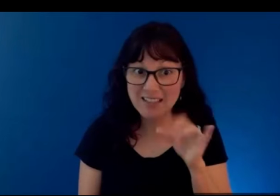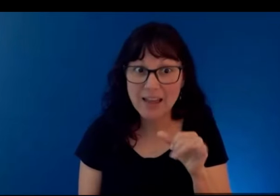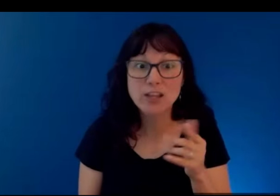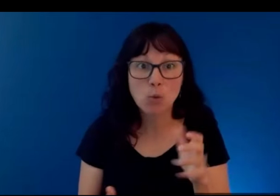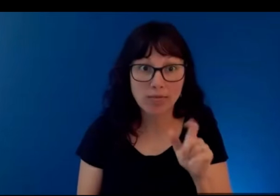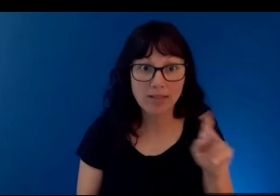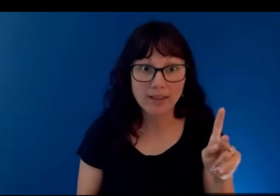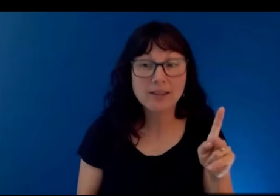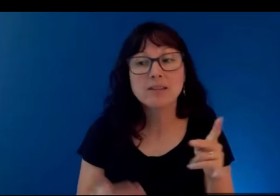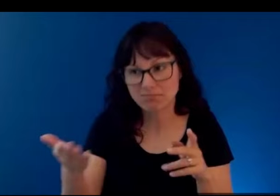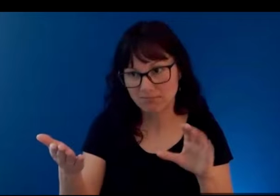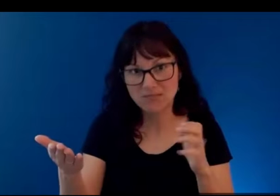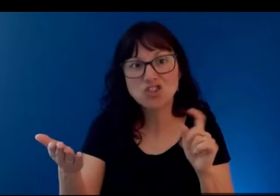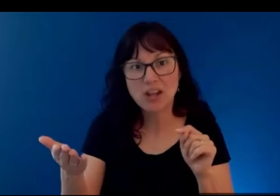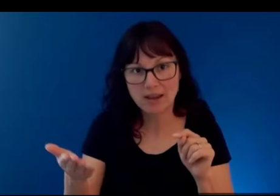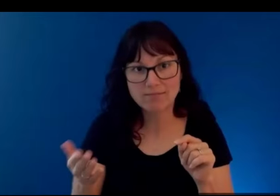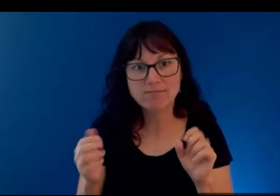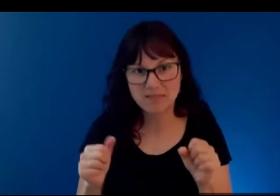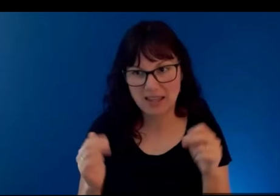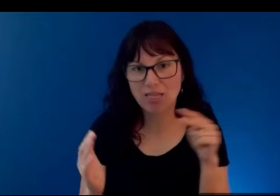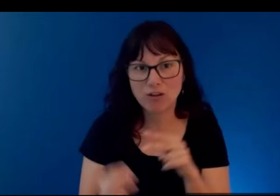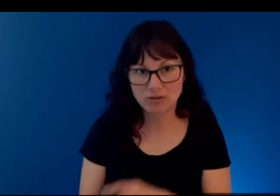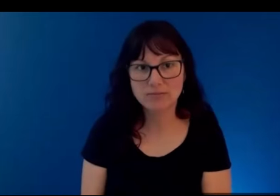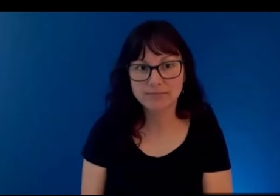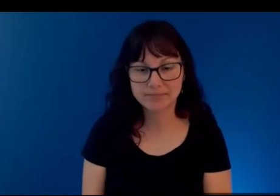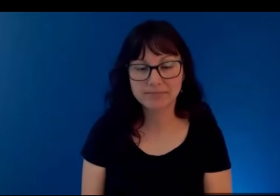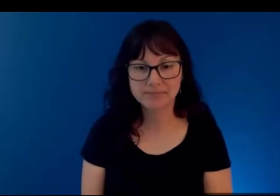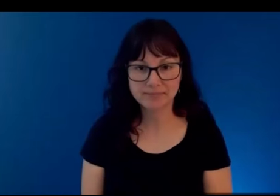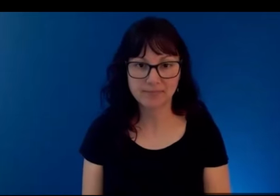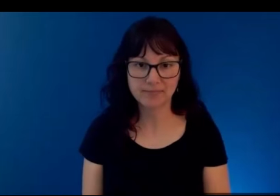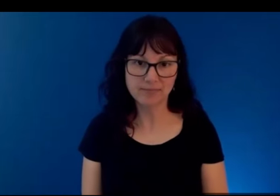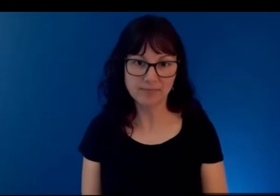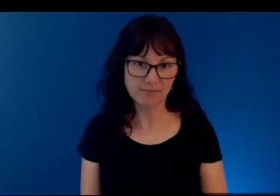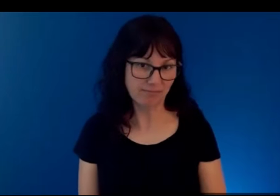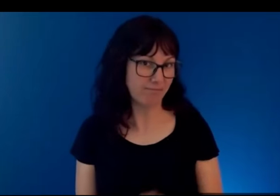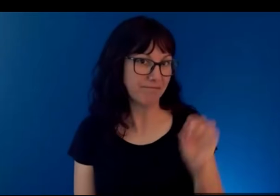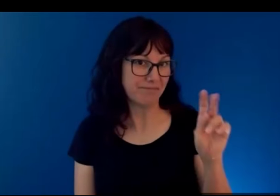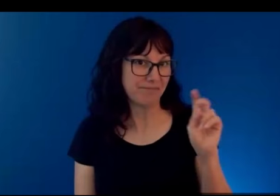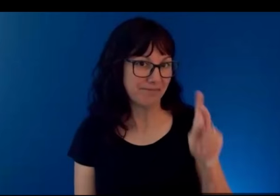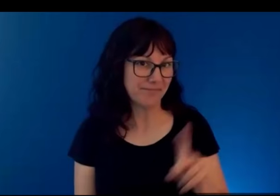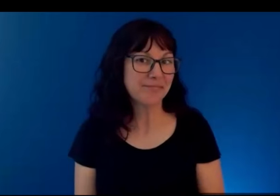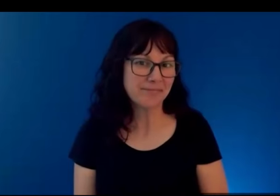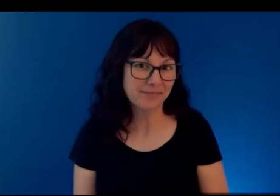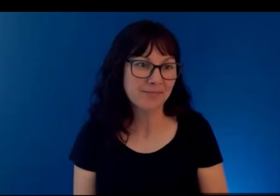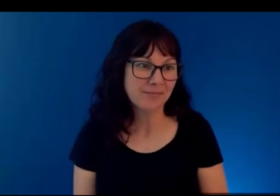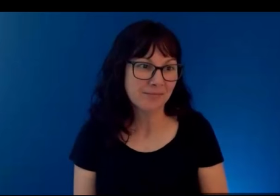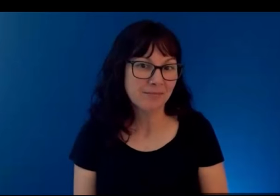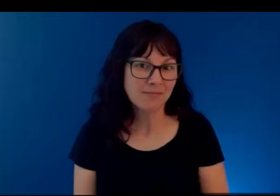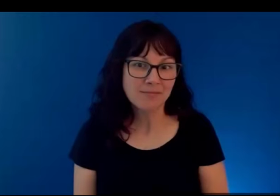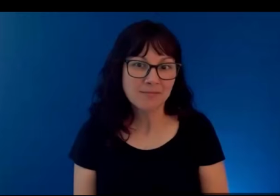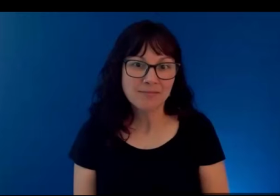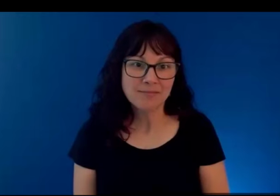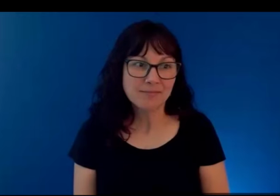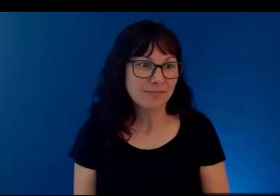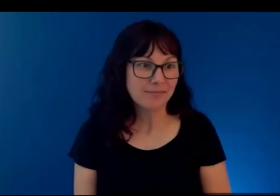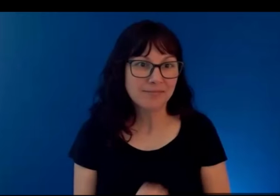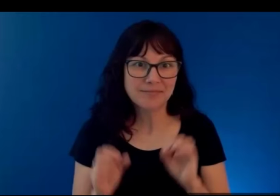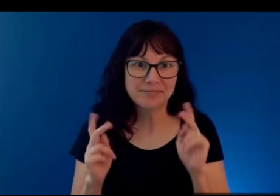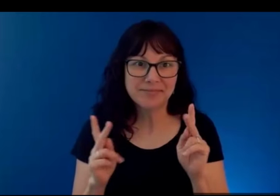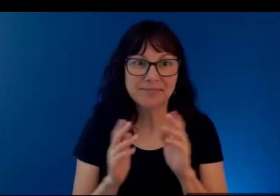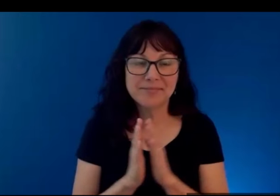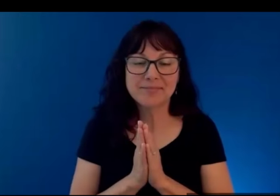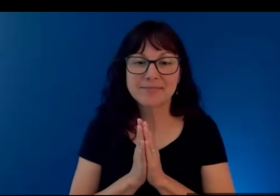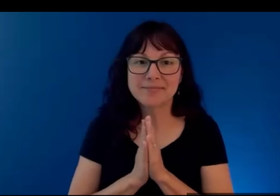link, that's also available to everybody in the chat box. Okay. All right. All right. Okie